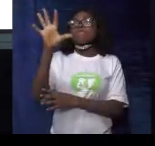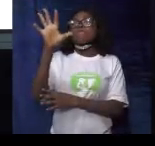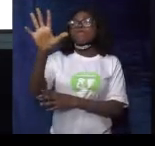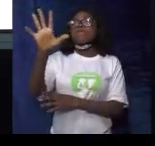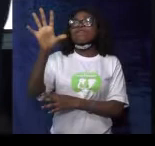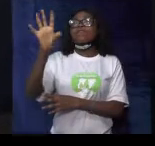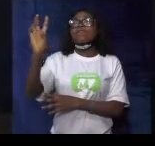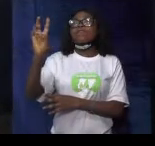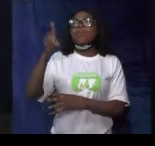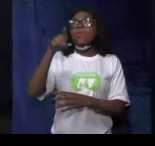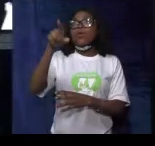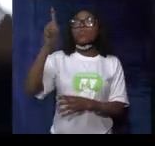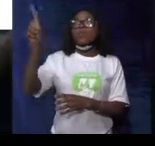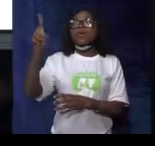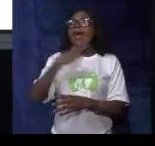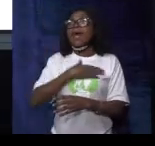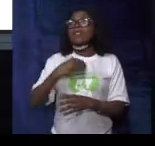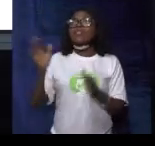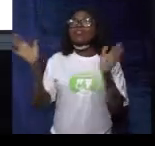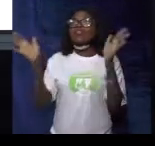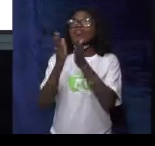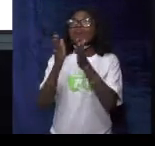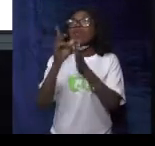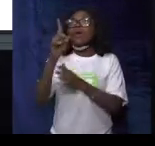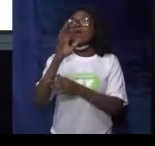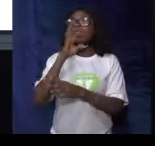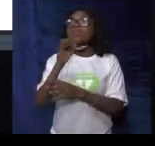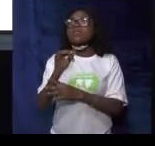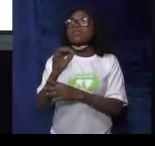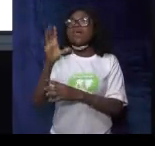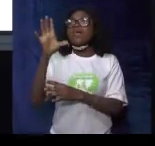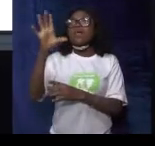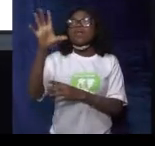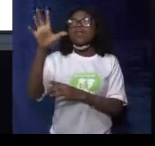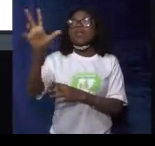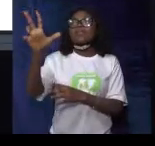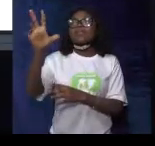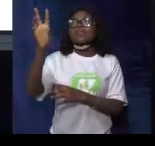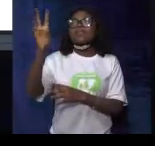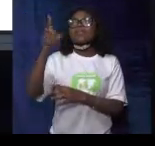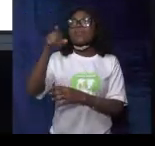is 56.1 and the lowest is